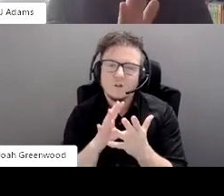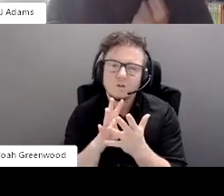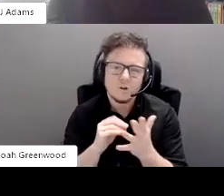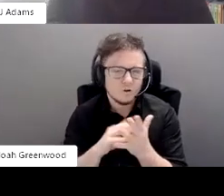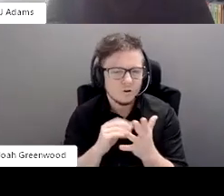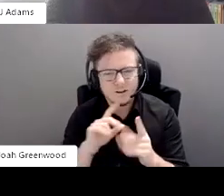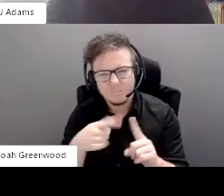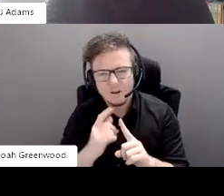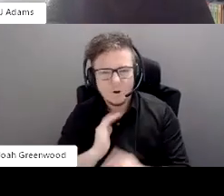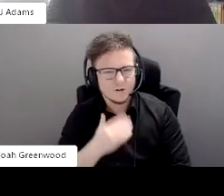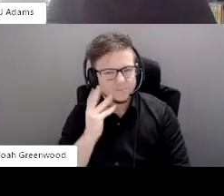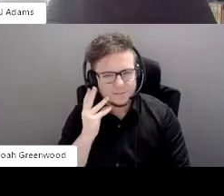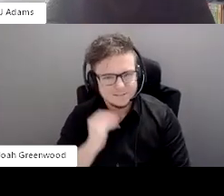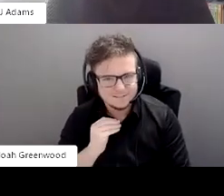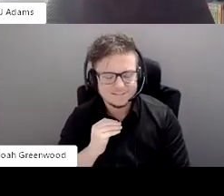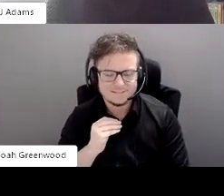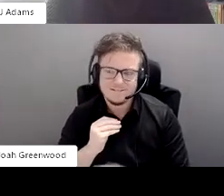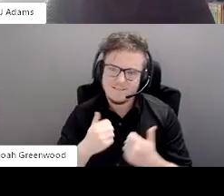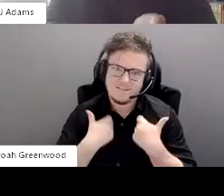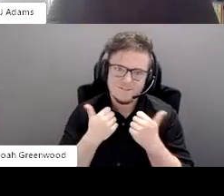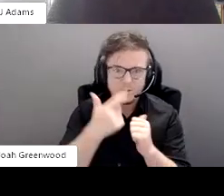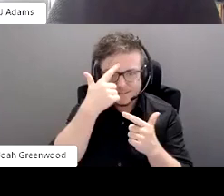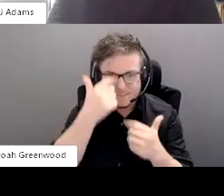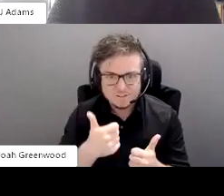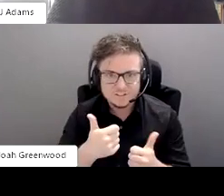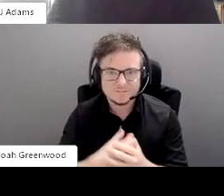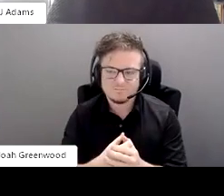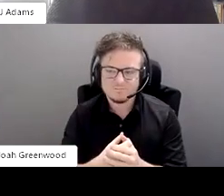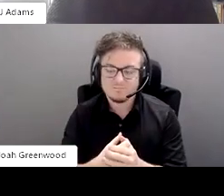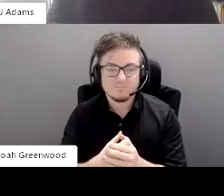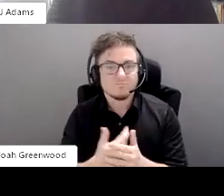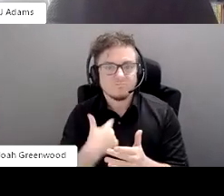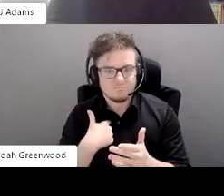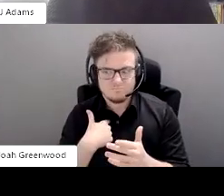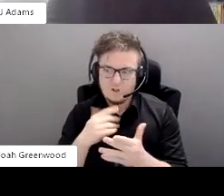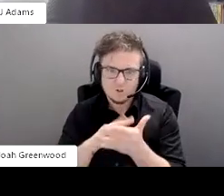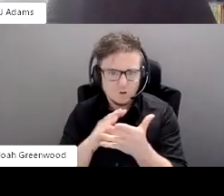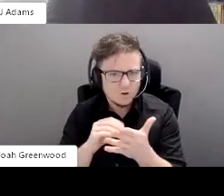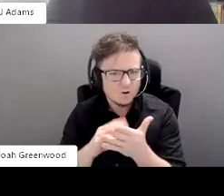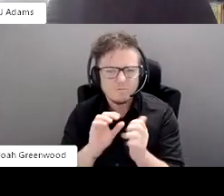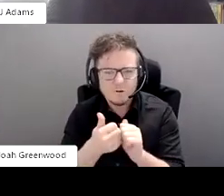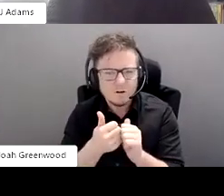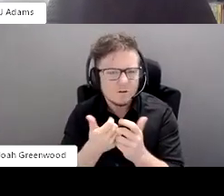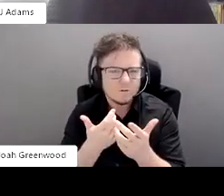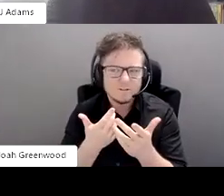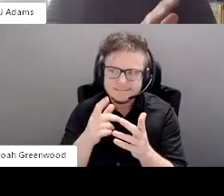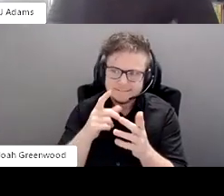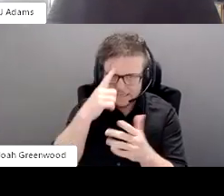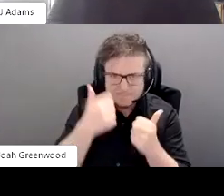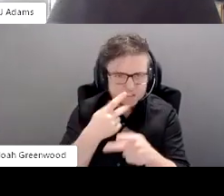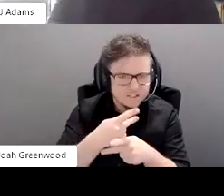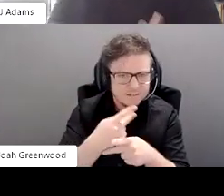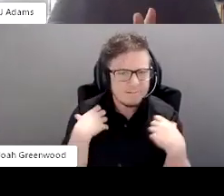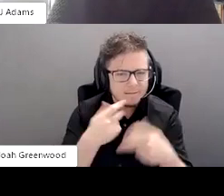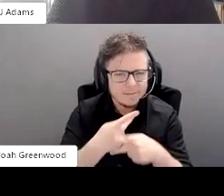about our experiences living with dementia. You can educate yourself on ways to make dementia care and healthcare more inclusive, and you can